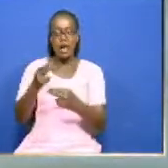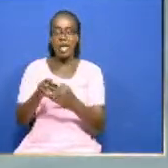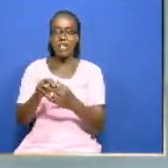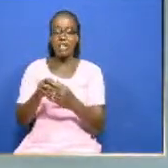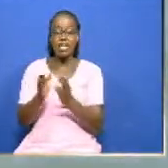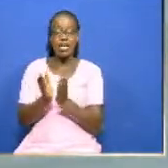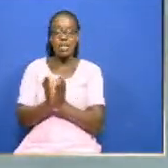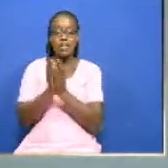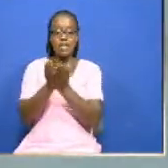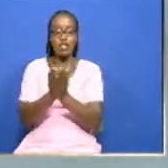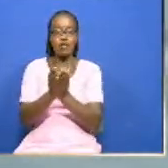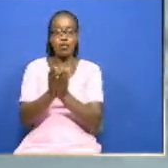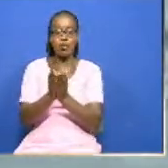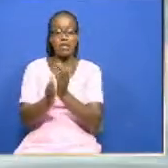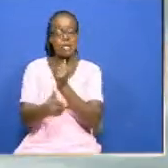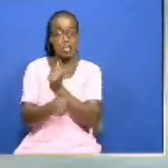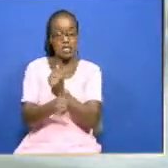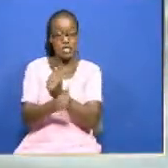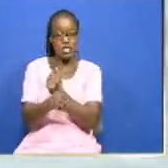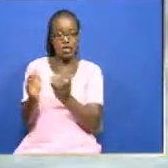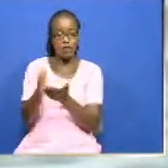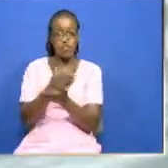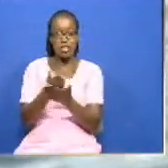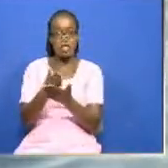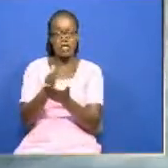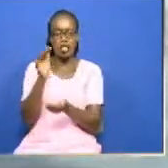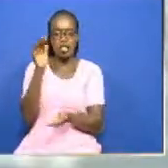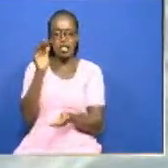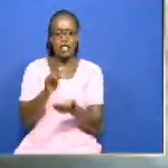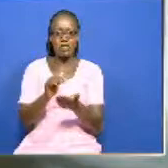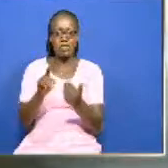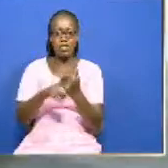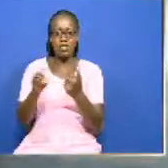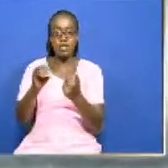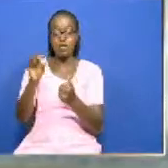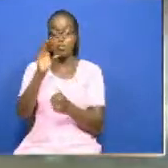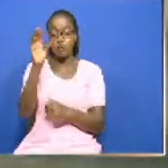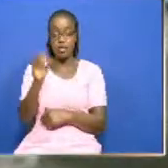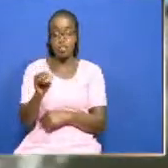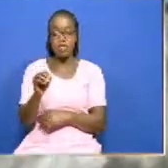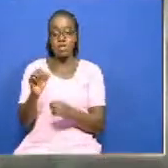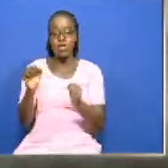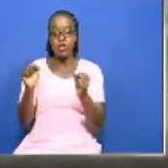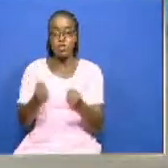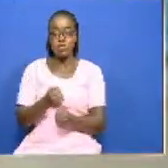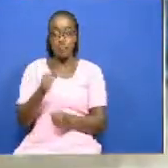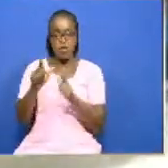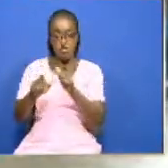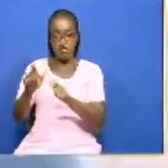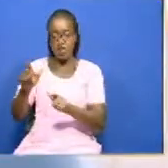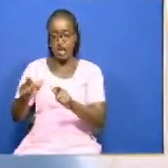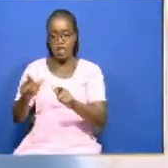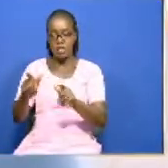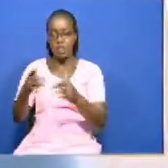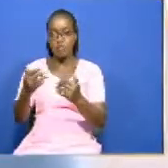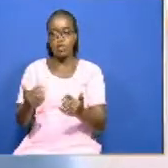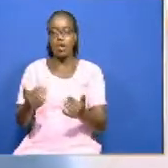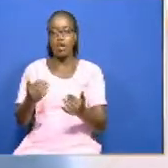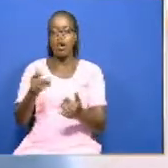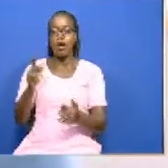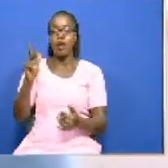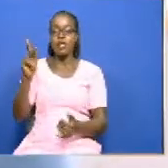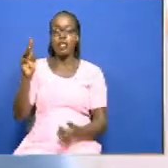cited as a major threat to the sector and needed to be reduced by about 60% to save the lakes. To this end, the Kenya